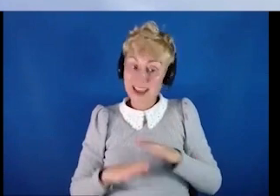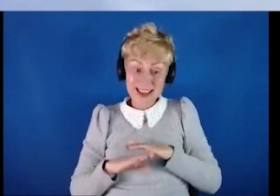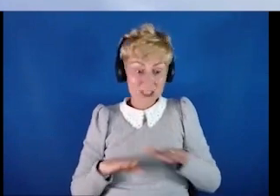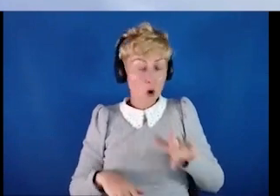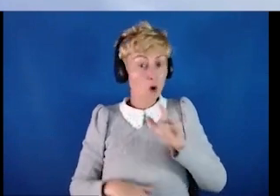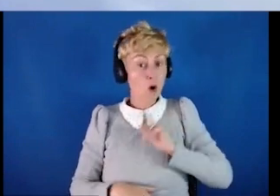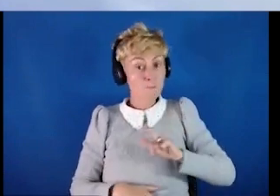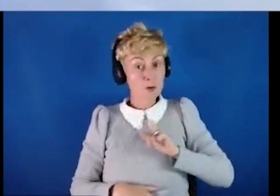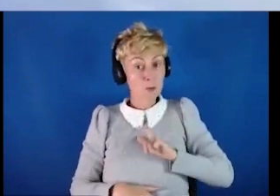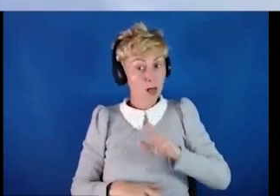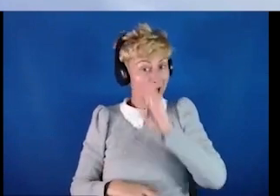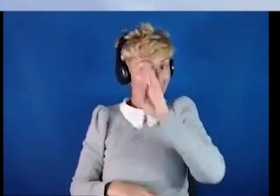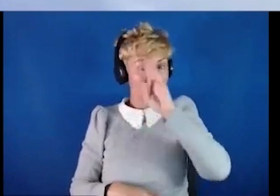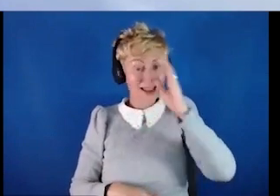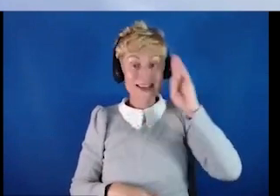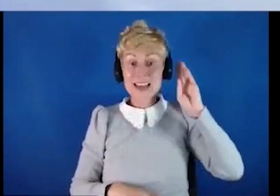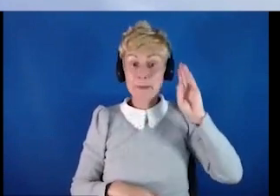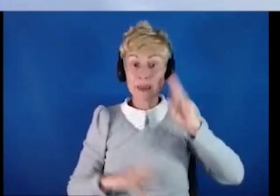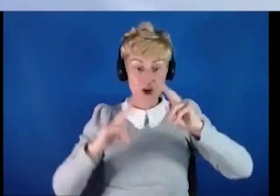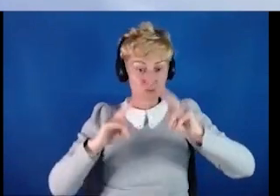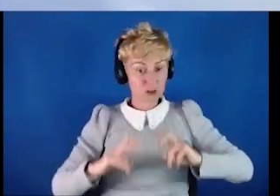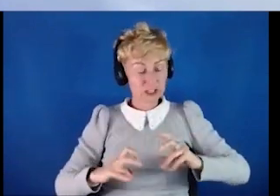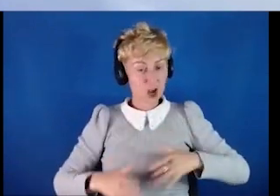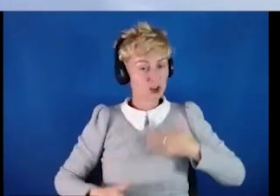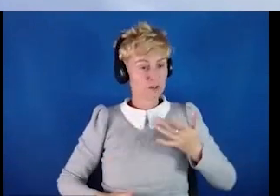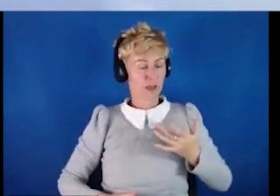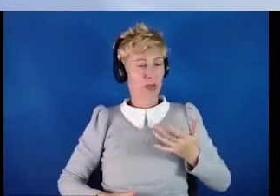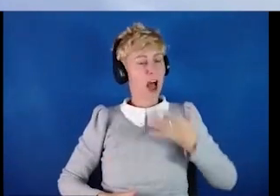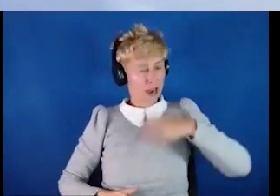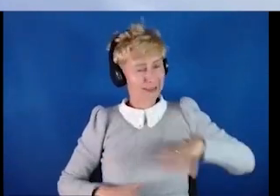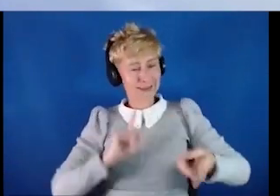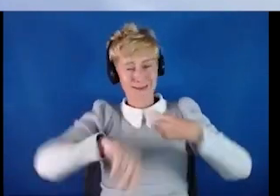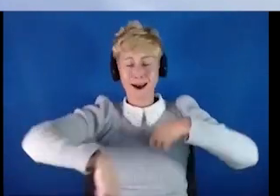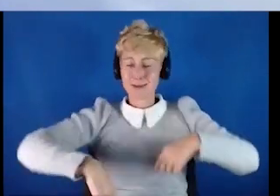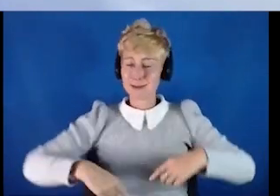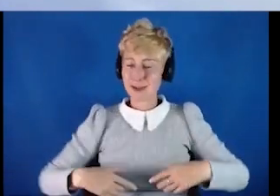academic researchers who feel that they need to find answers.